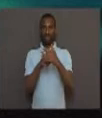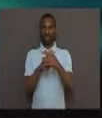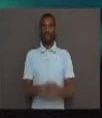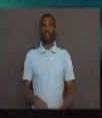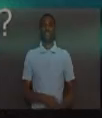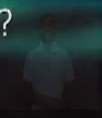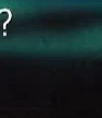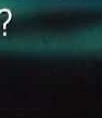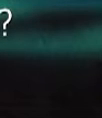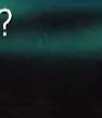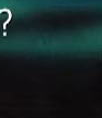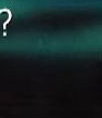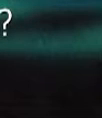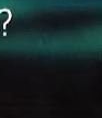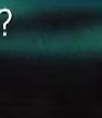Begin.